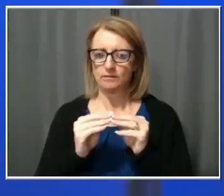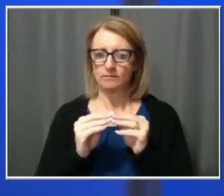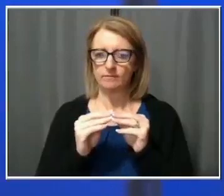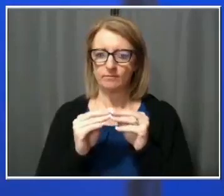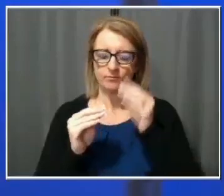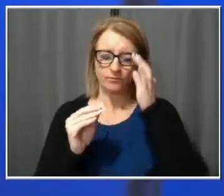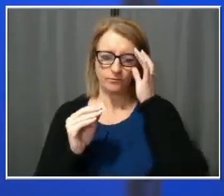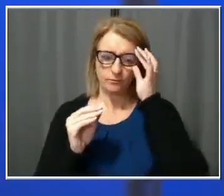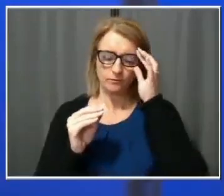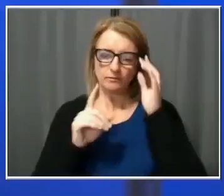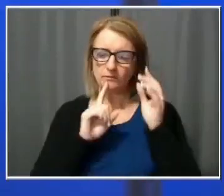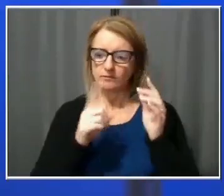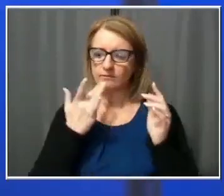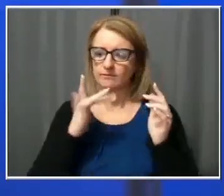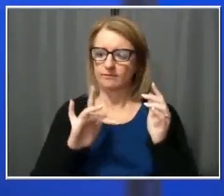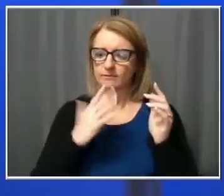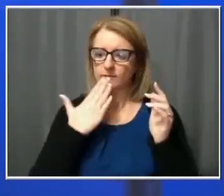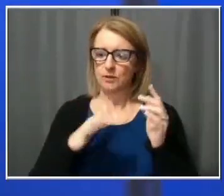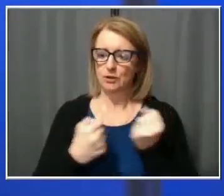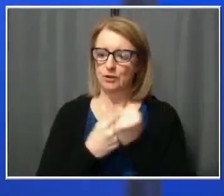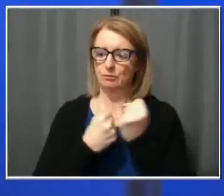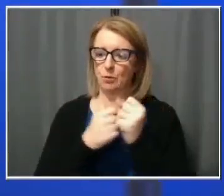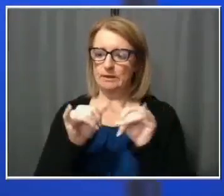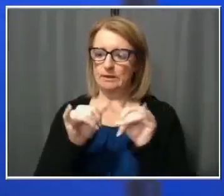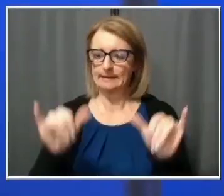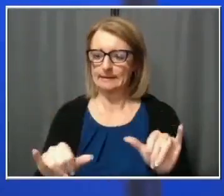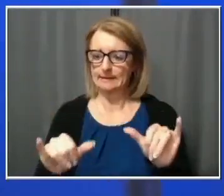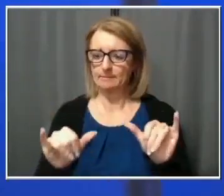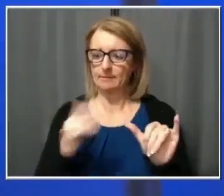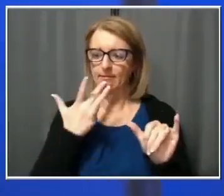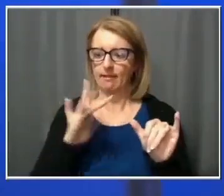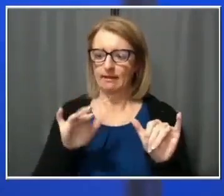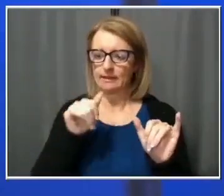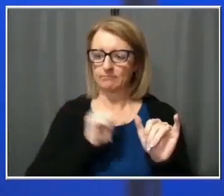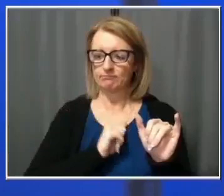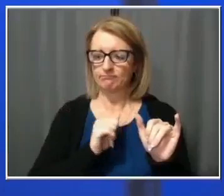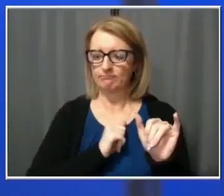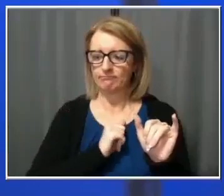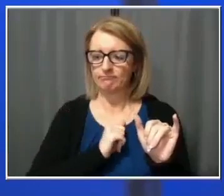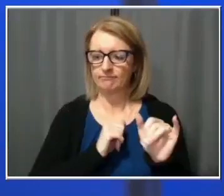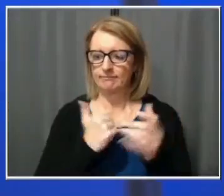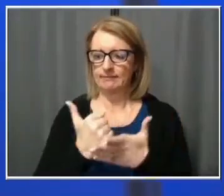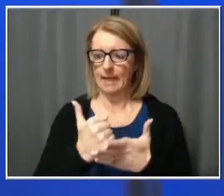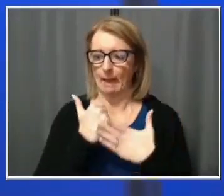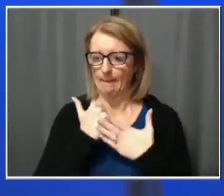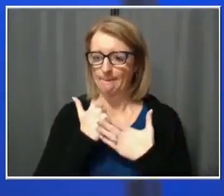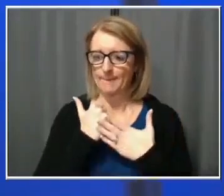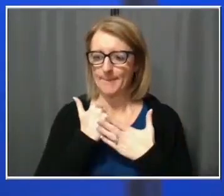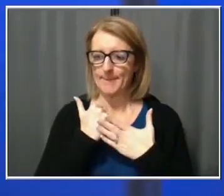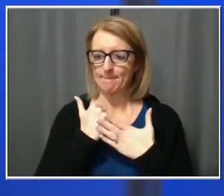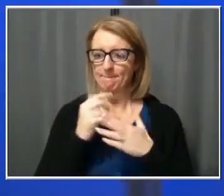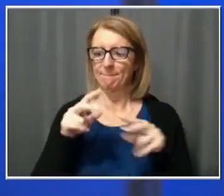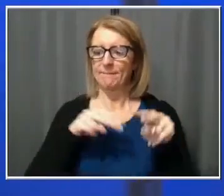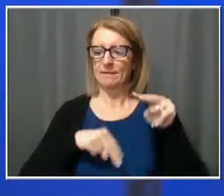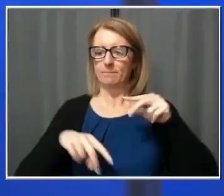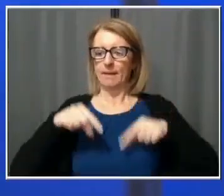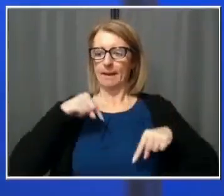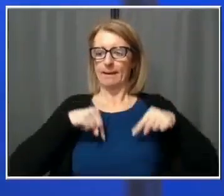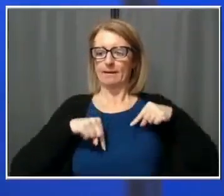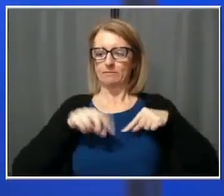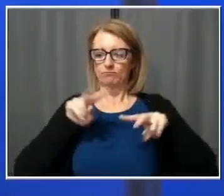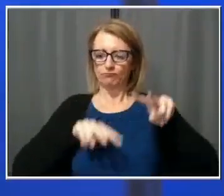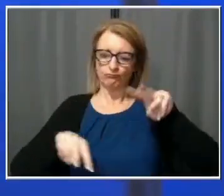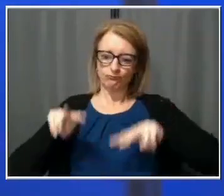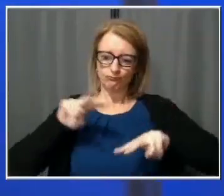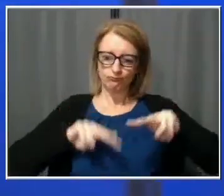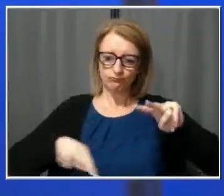But I was really lucky to have a really good support system to kind of help me really take a step back and look at why this was